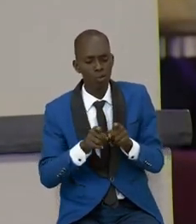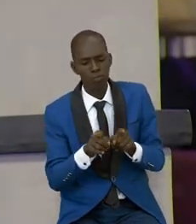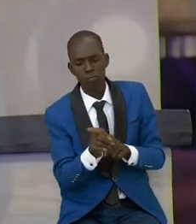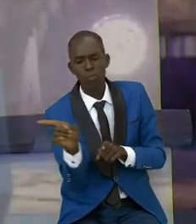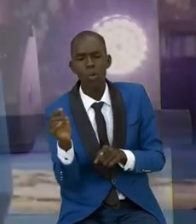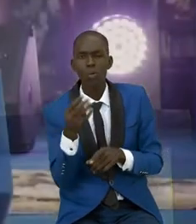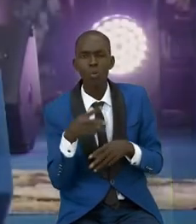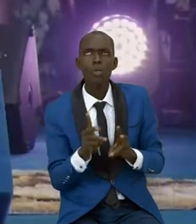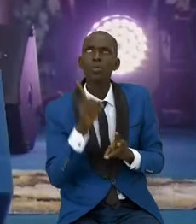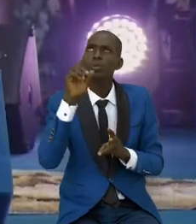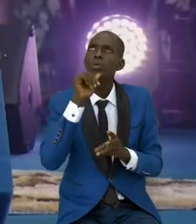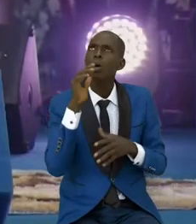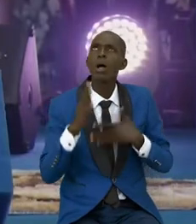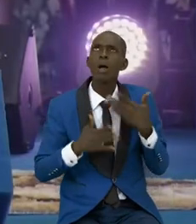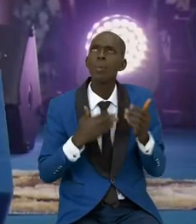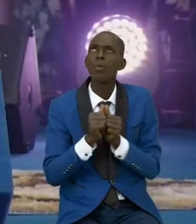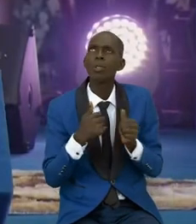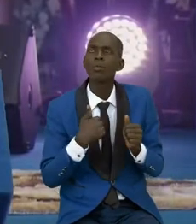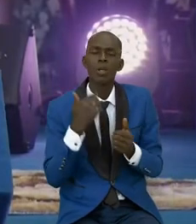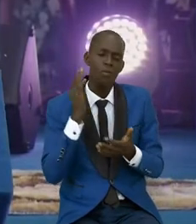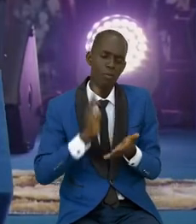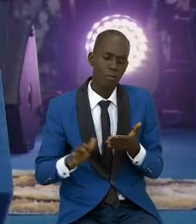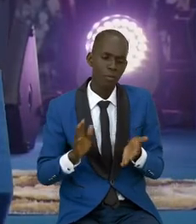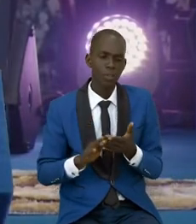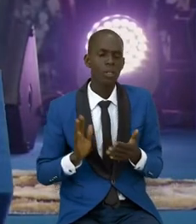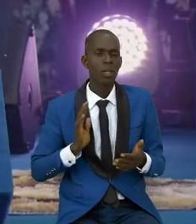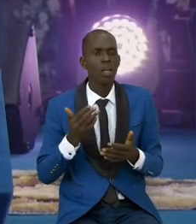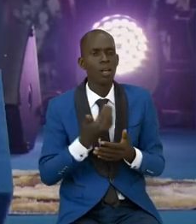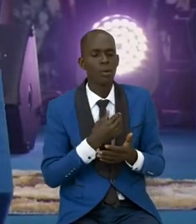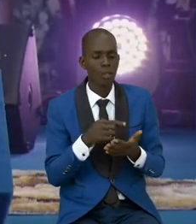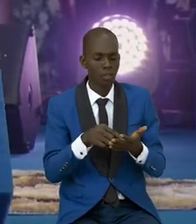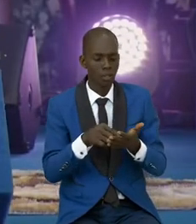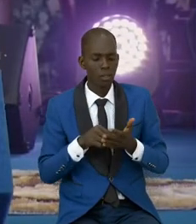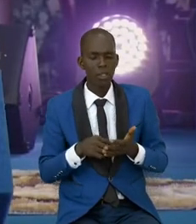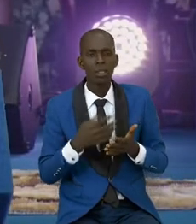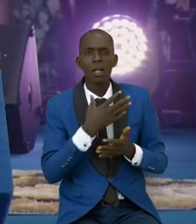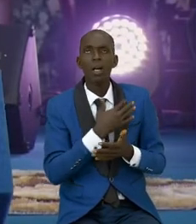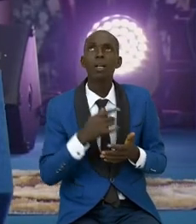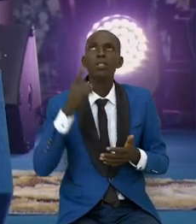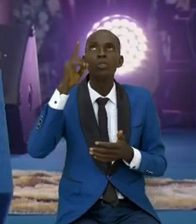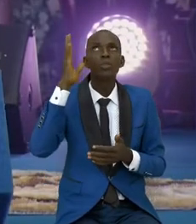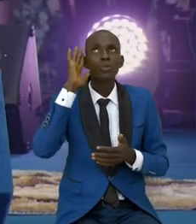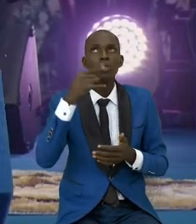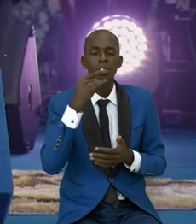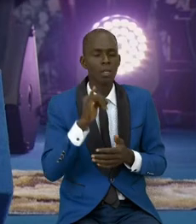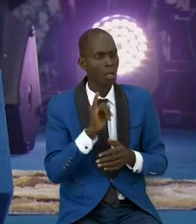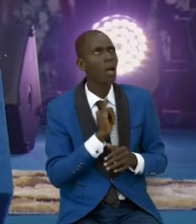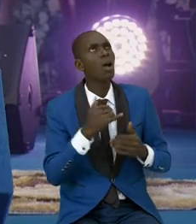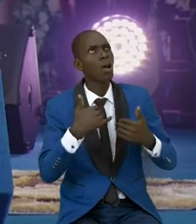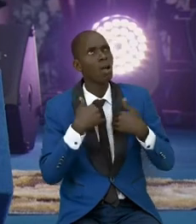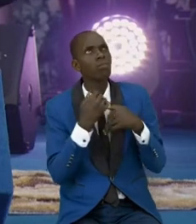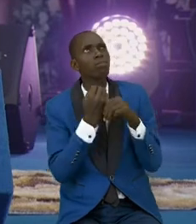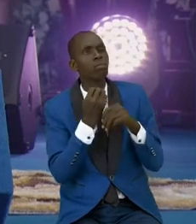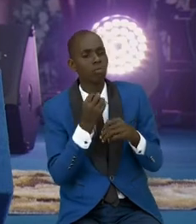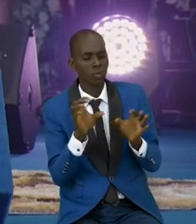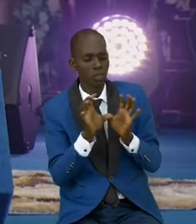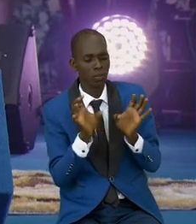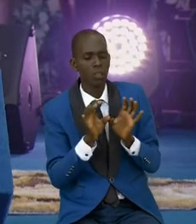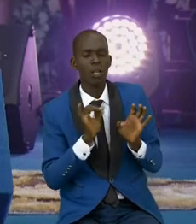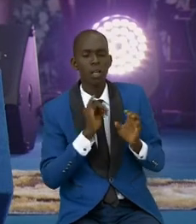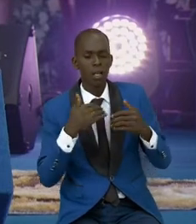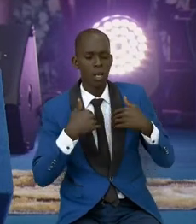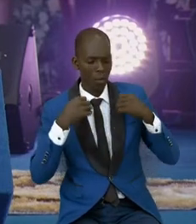not happy with me? Forgive us our debts. And then you say, you don't say, I have certificate. I have power. I